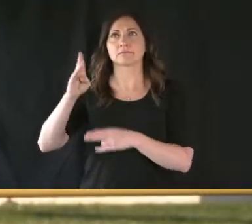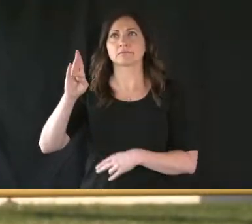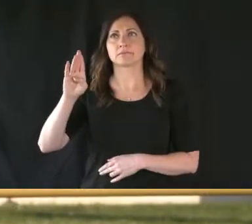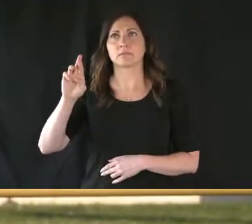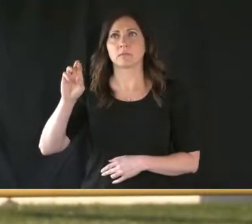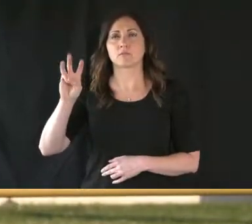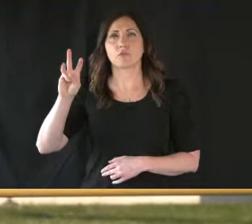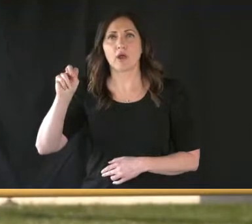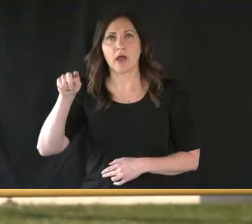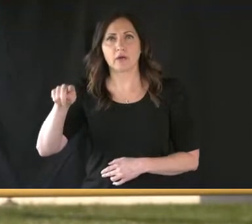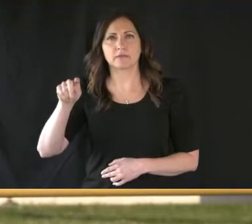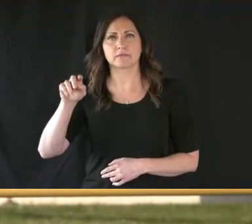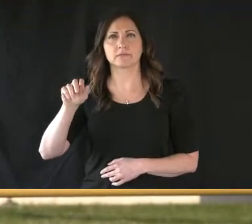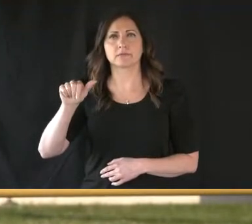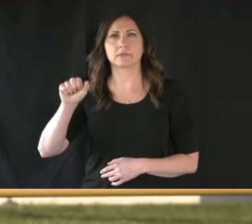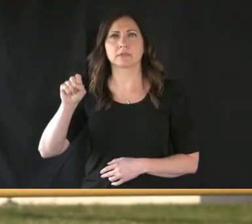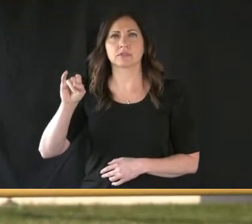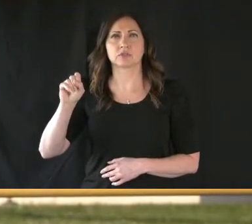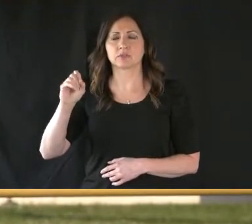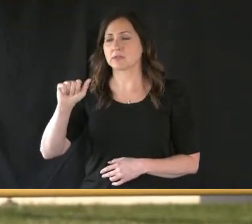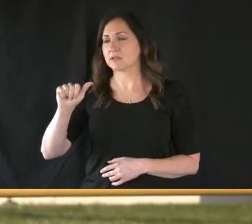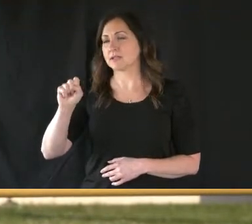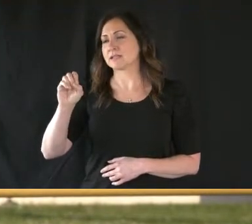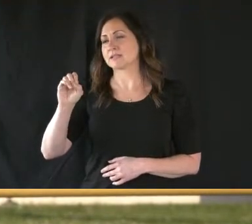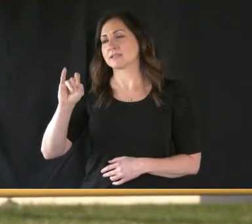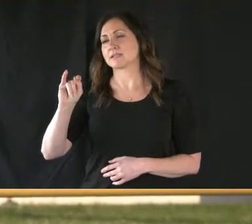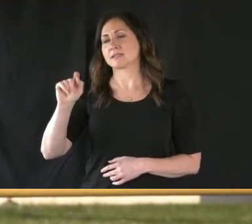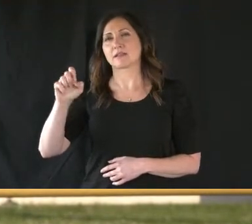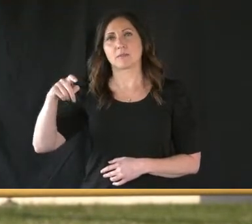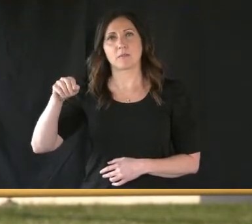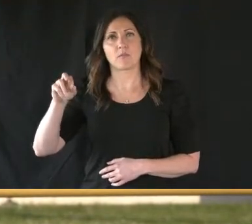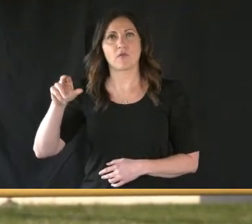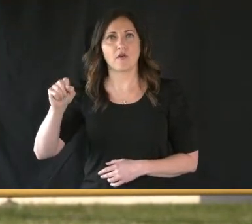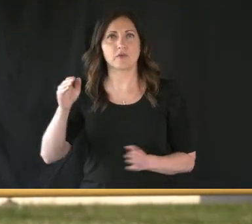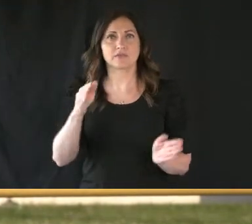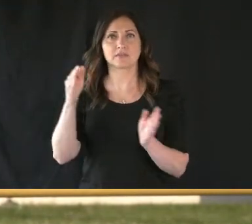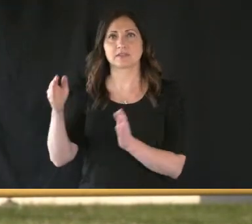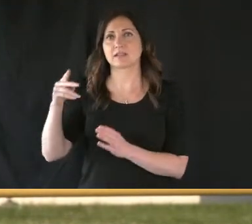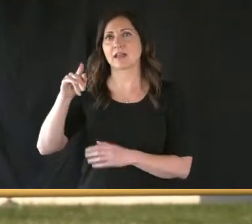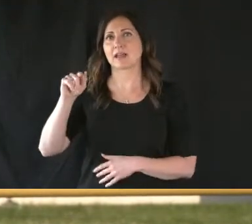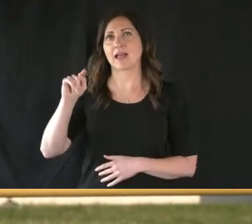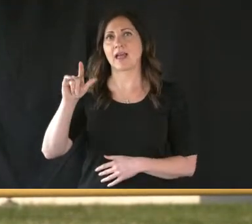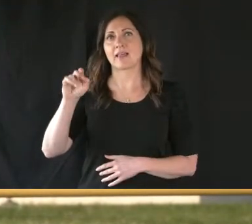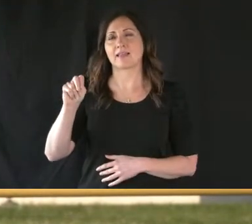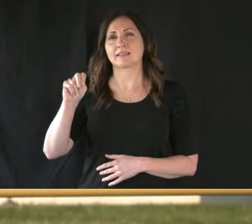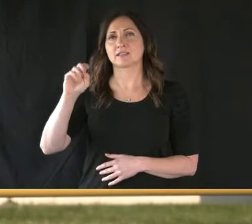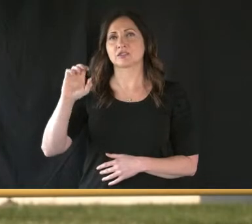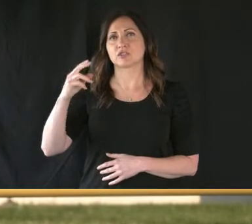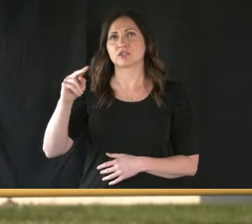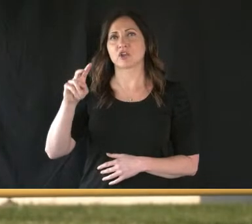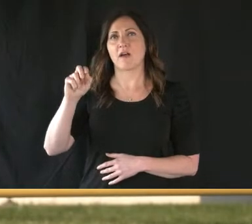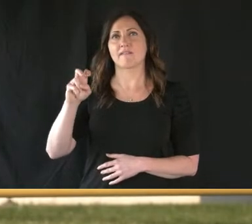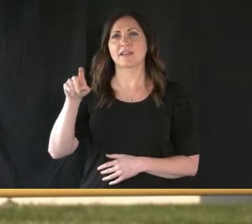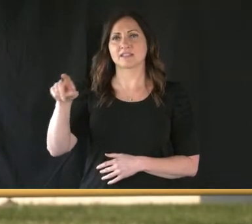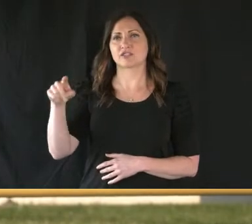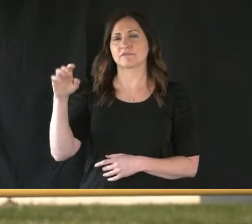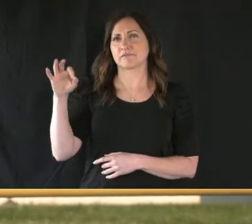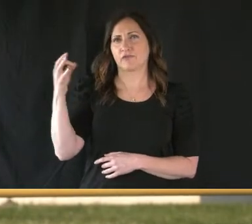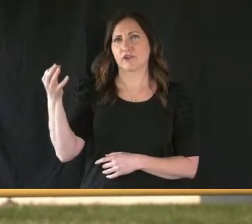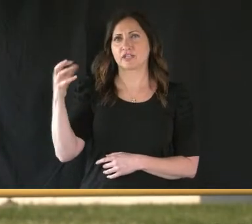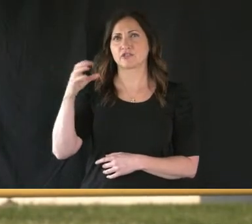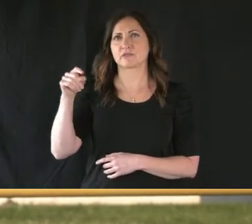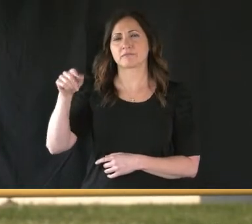Associate Provost, and Caitlin Chavez, Instructor of French, and our other reader.